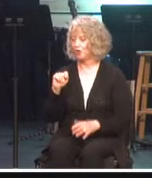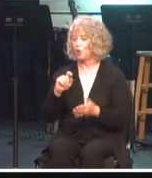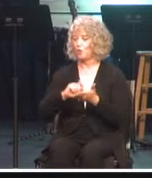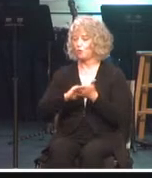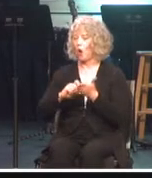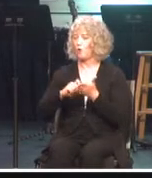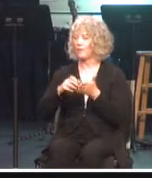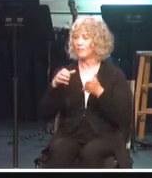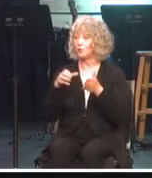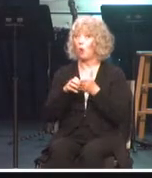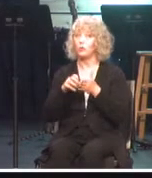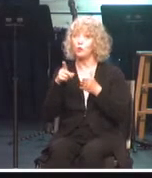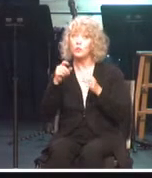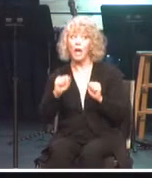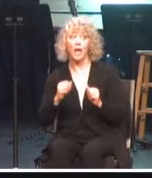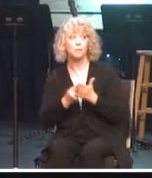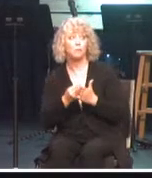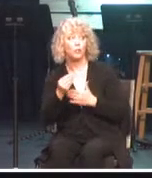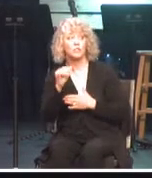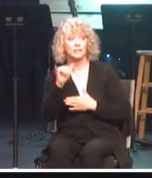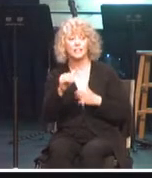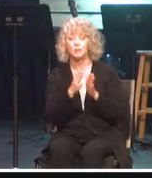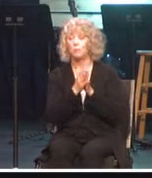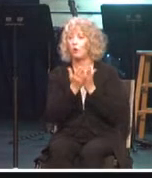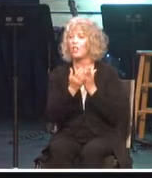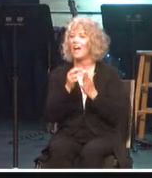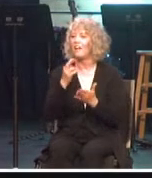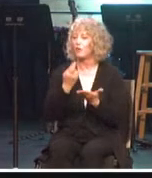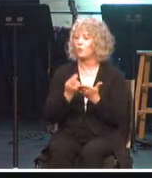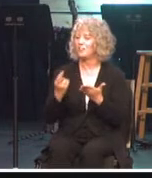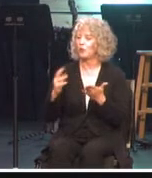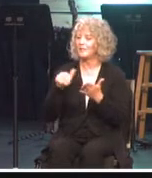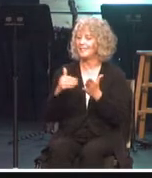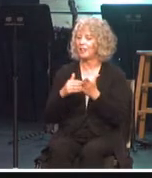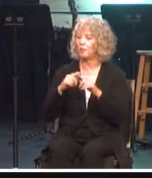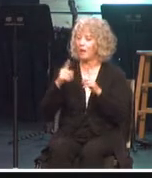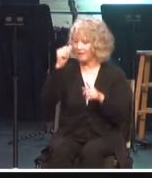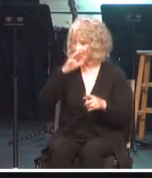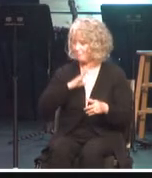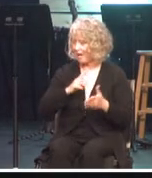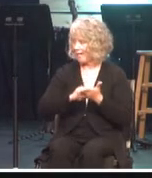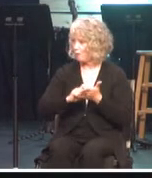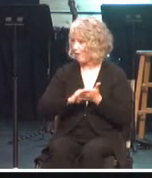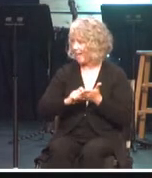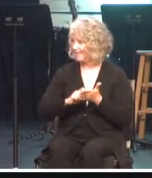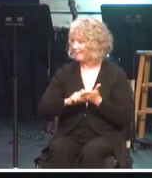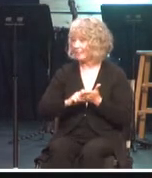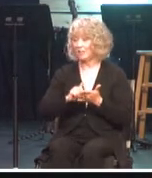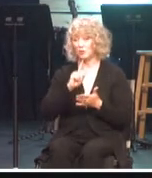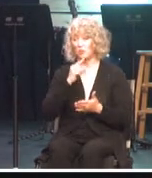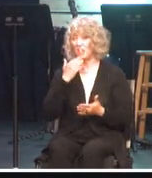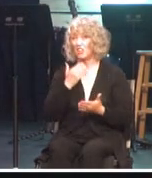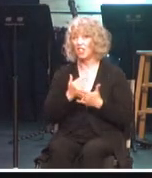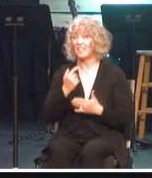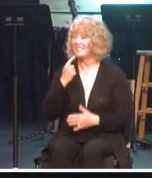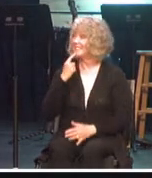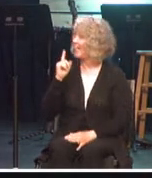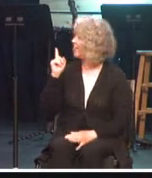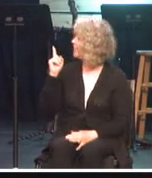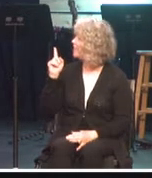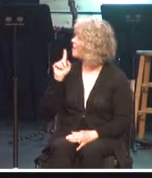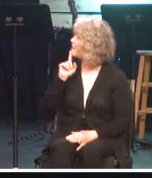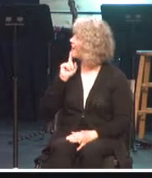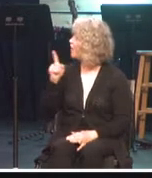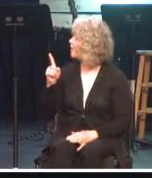This book is for sale, actually, at the Resource Center this morning, but he writes this, so insightful. There is a